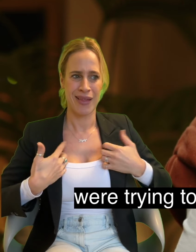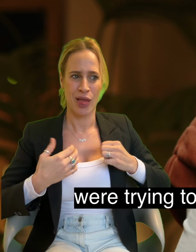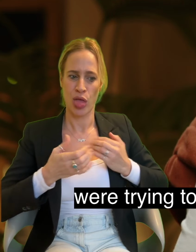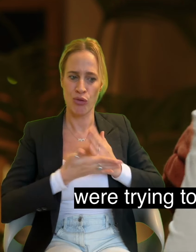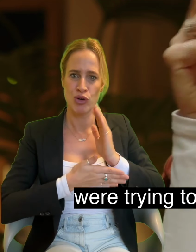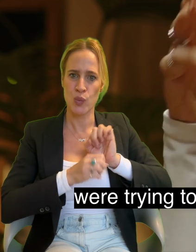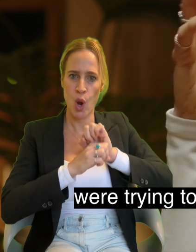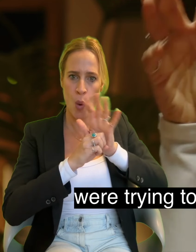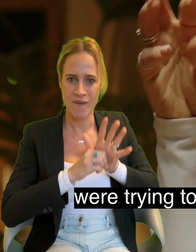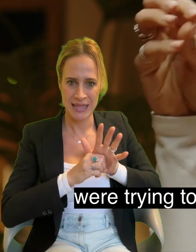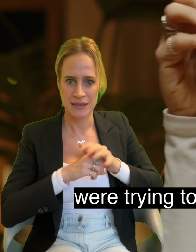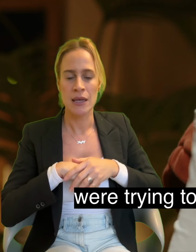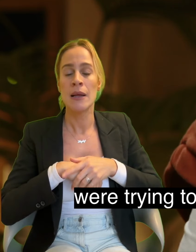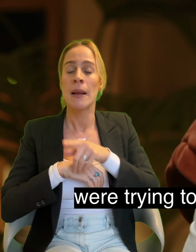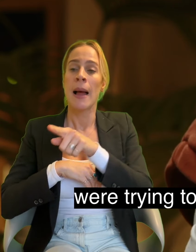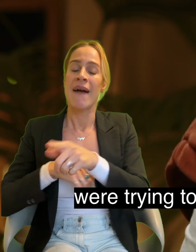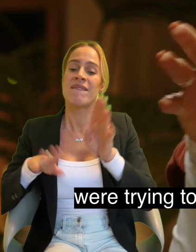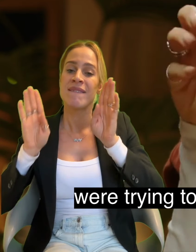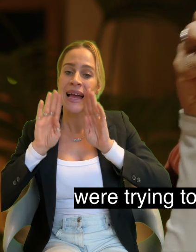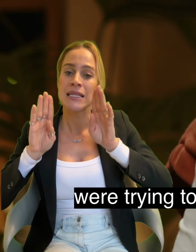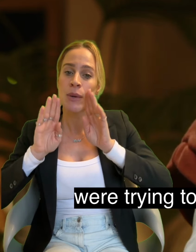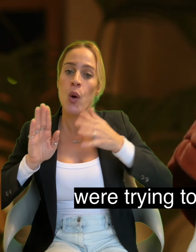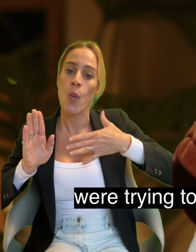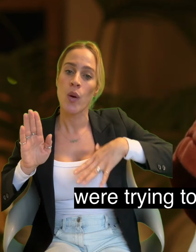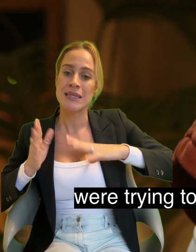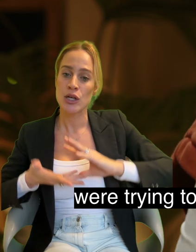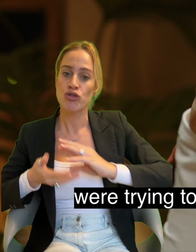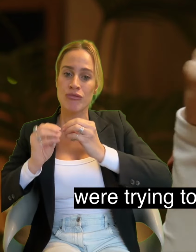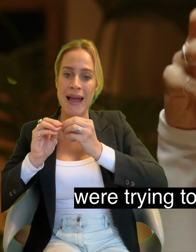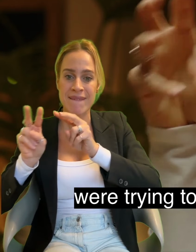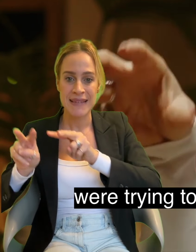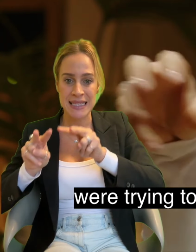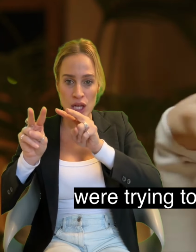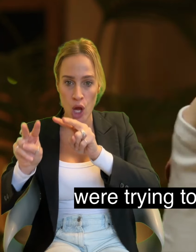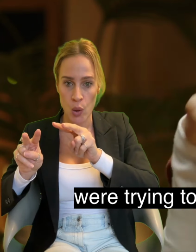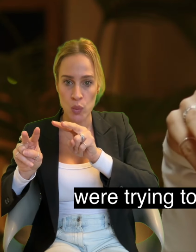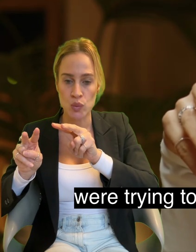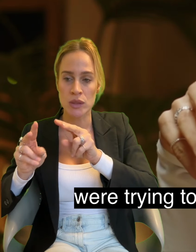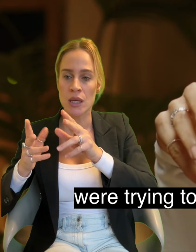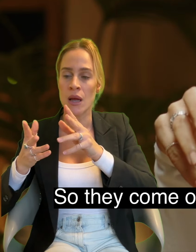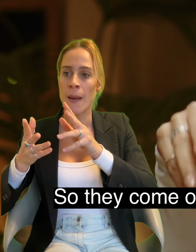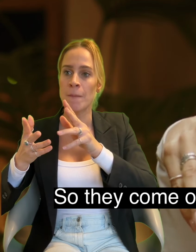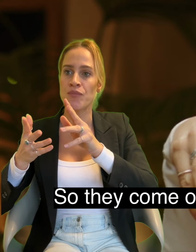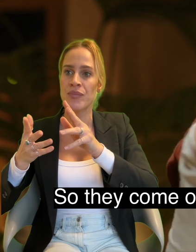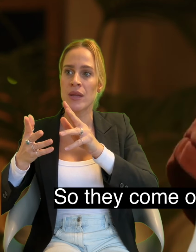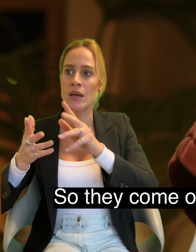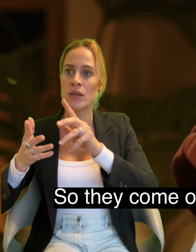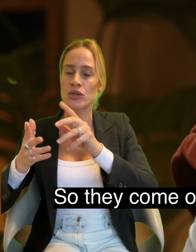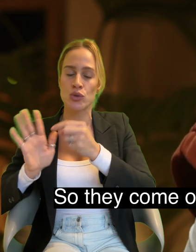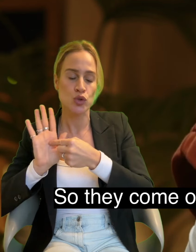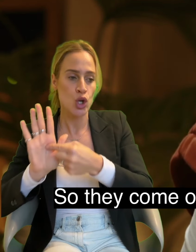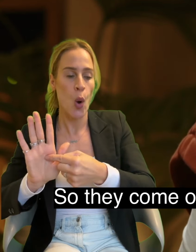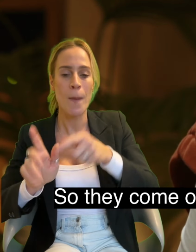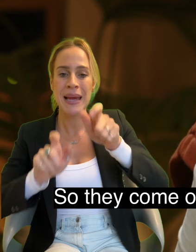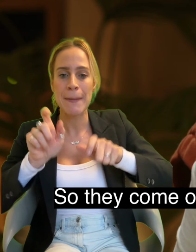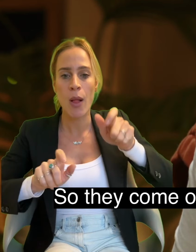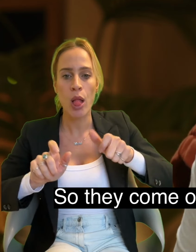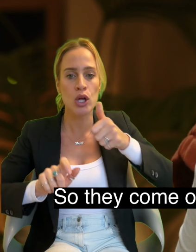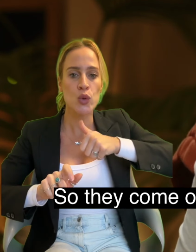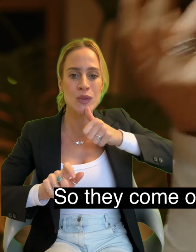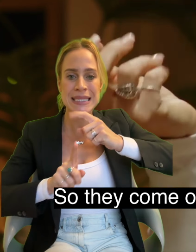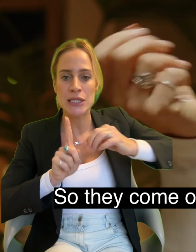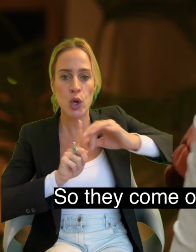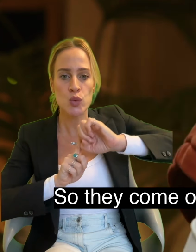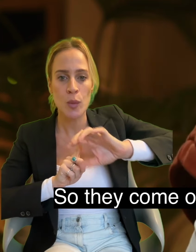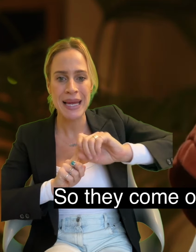And they were trying to make videos of people that had used social media in a positive way throughout COVID. So they come on and interviewed me, and they were like,